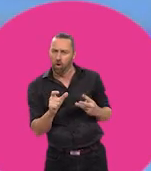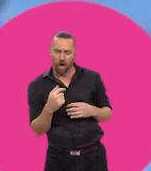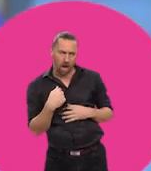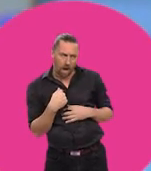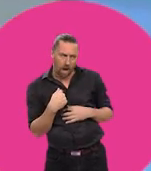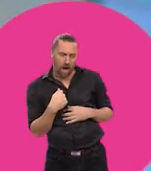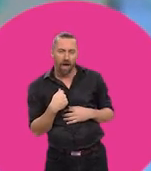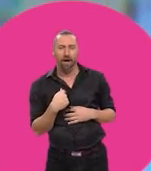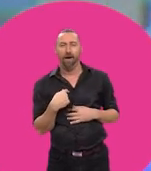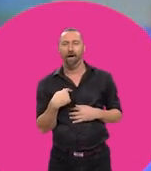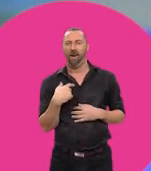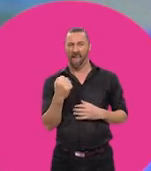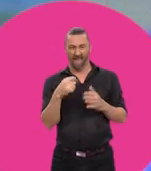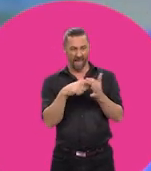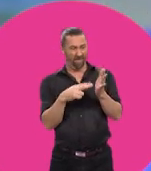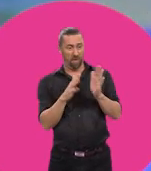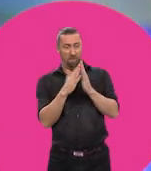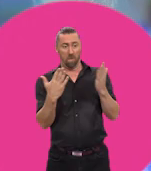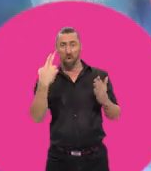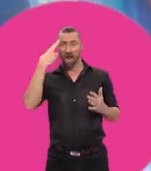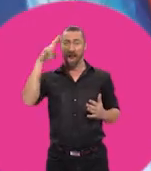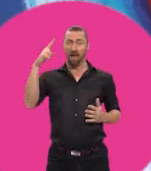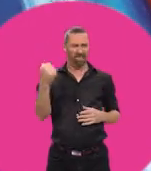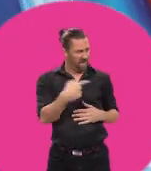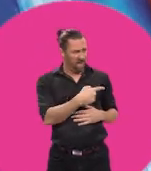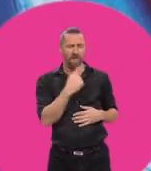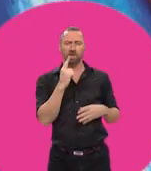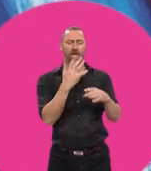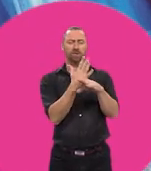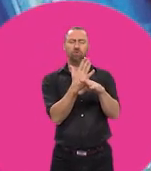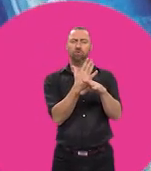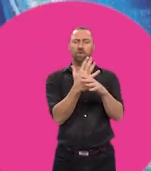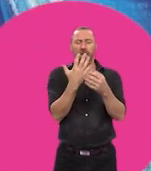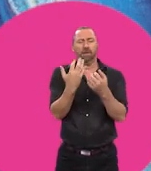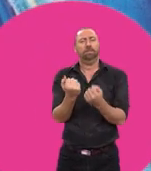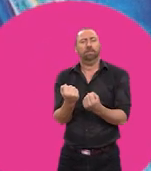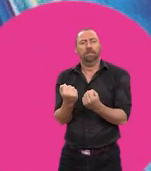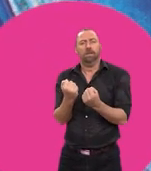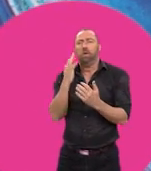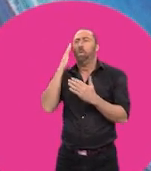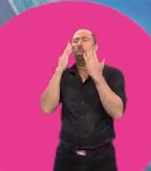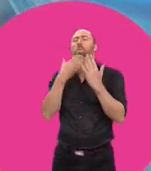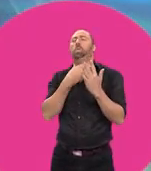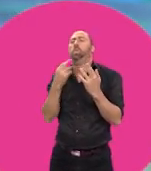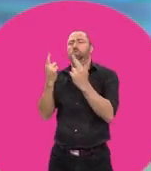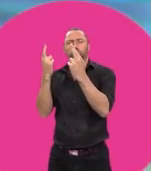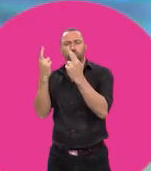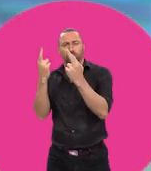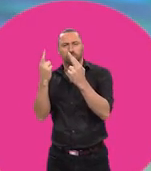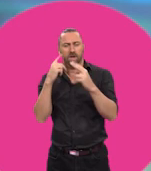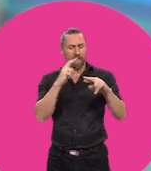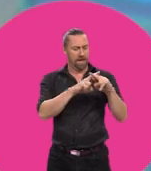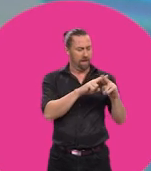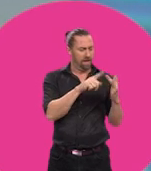clue that the author put in the title. The title was A Fish with a Wish.